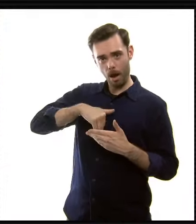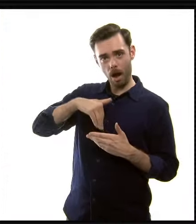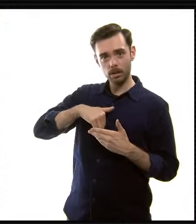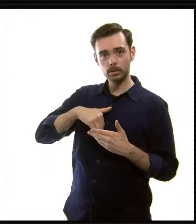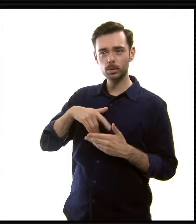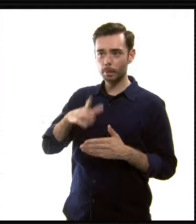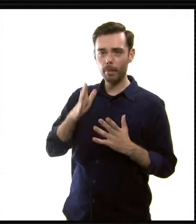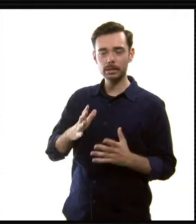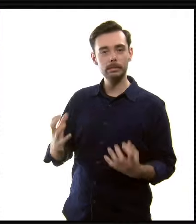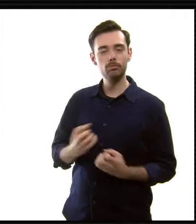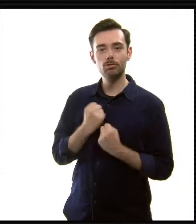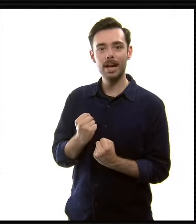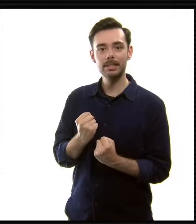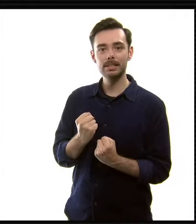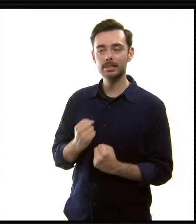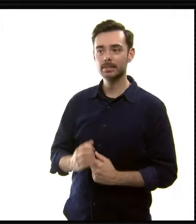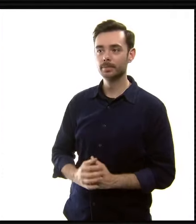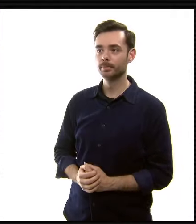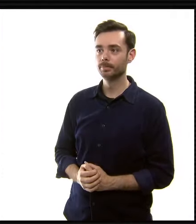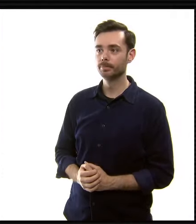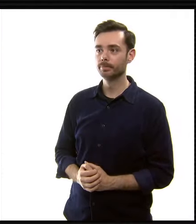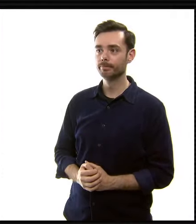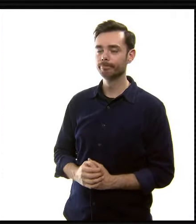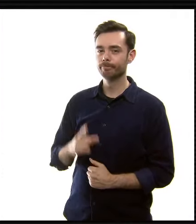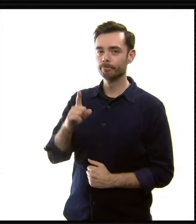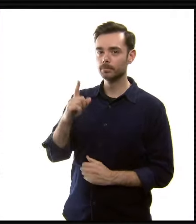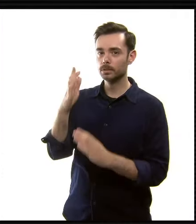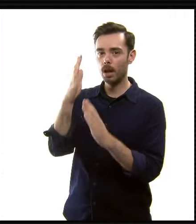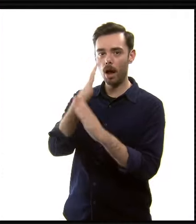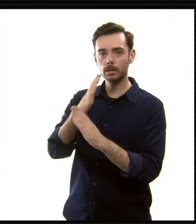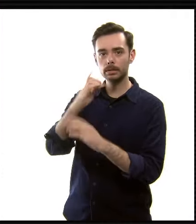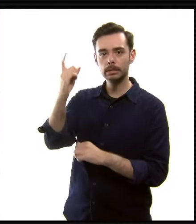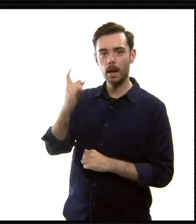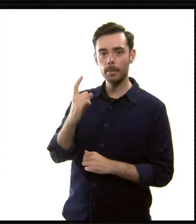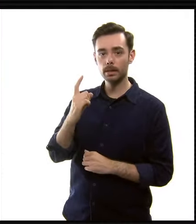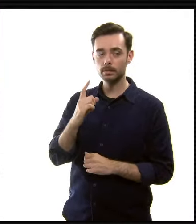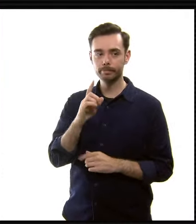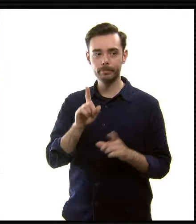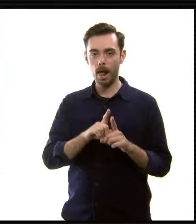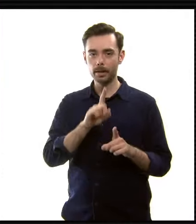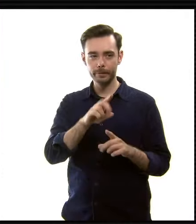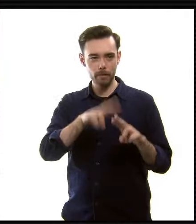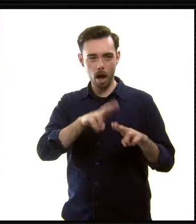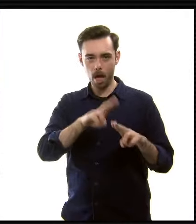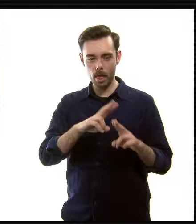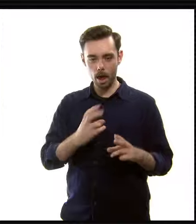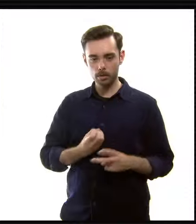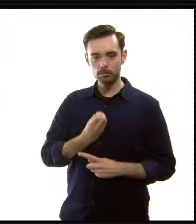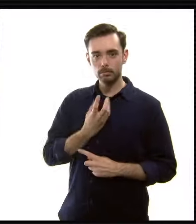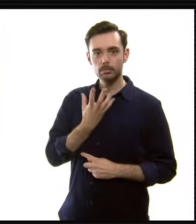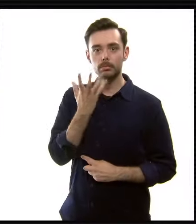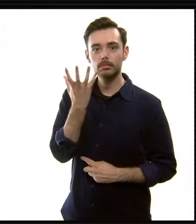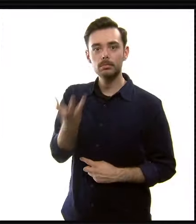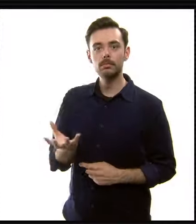side. There's that darkness again. Just like your father. I am nothing like my father.